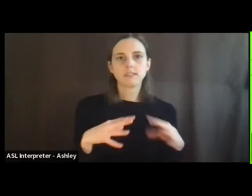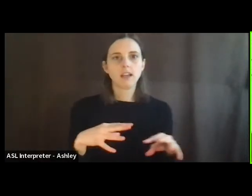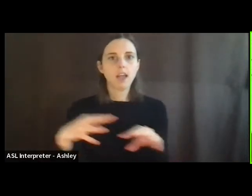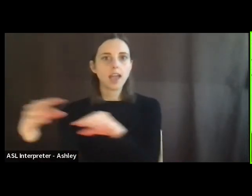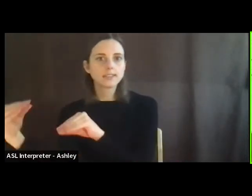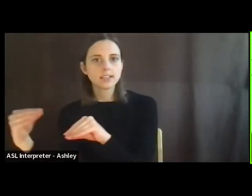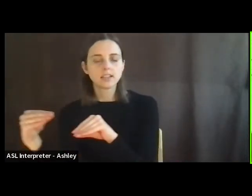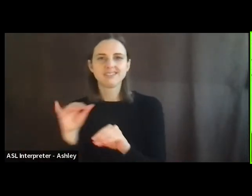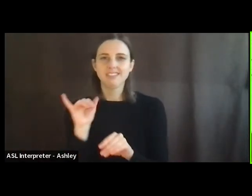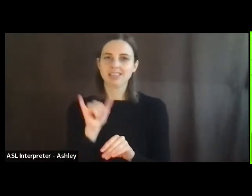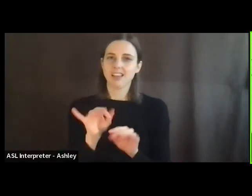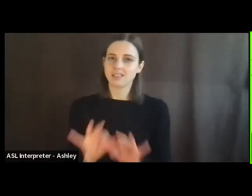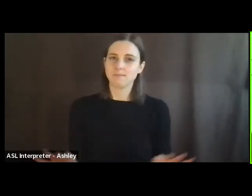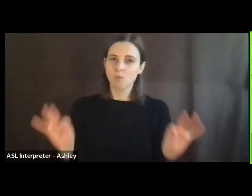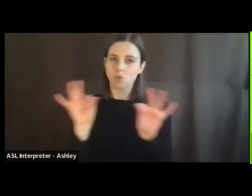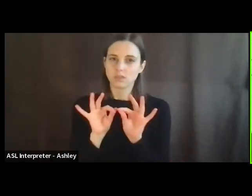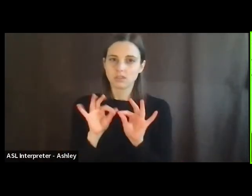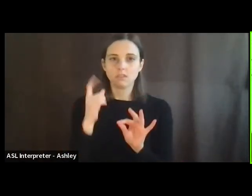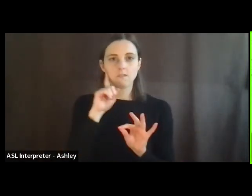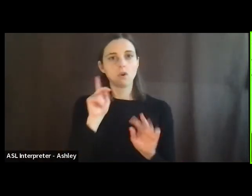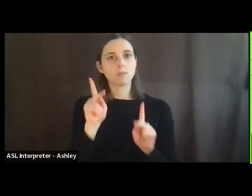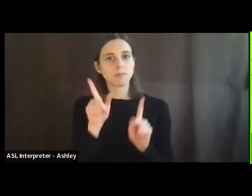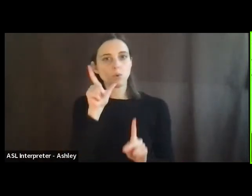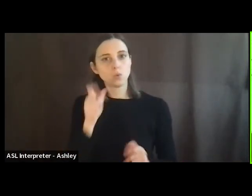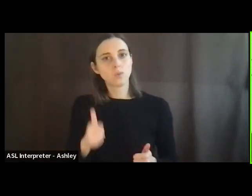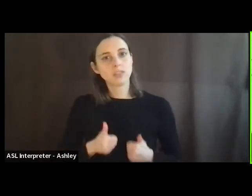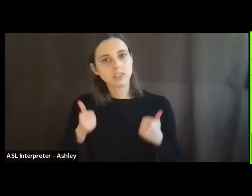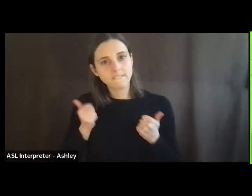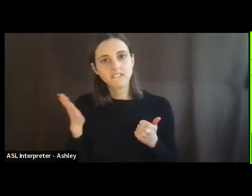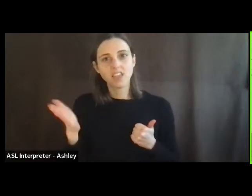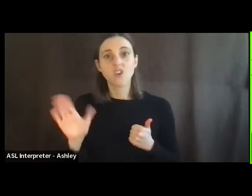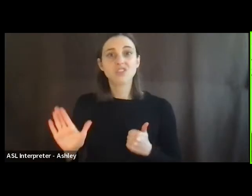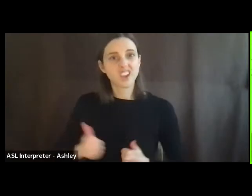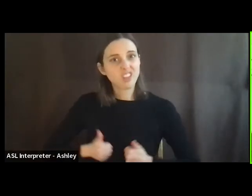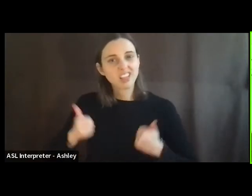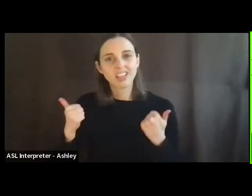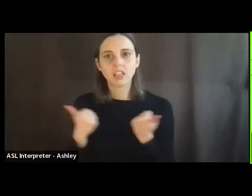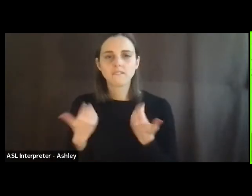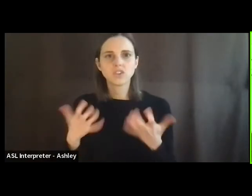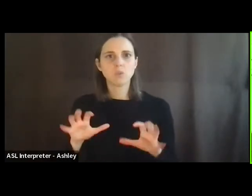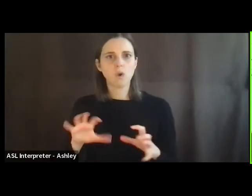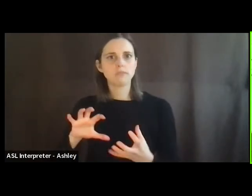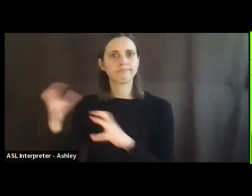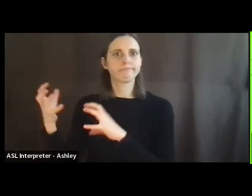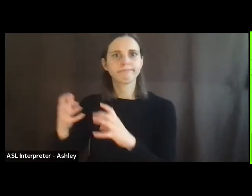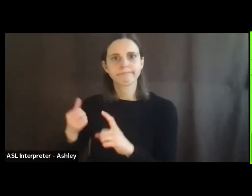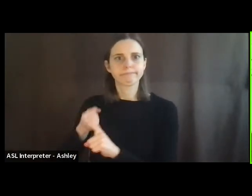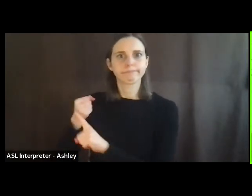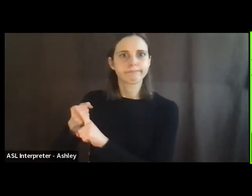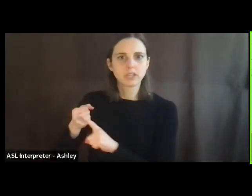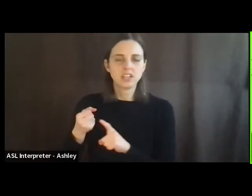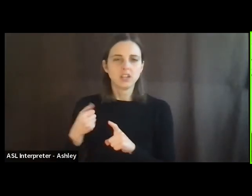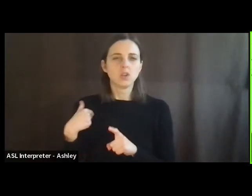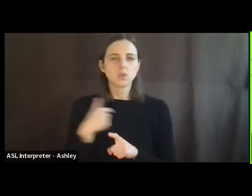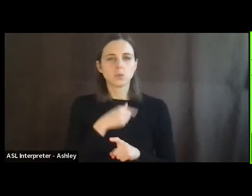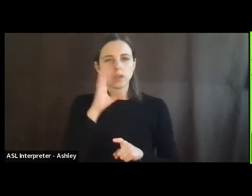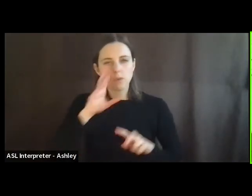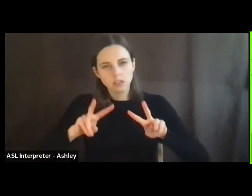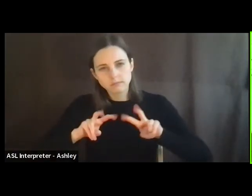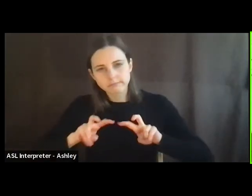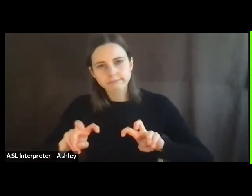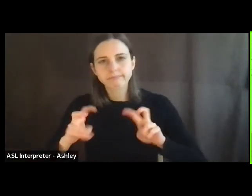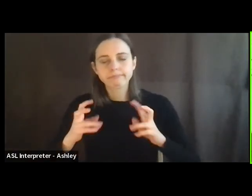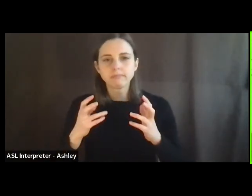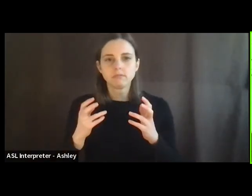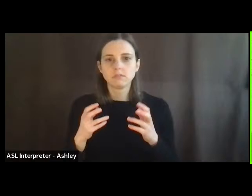detrimental to life on the island. So we will be looking at these issues, and this will not be the last opportunity